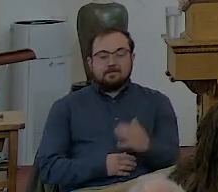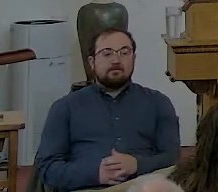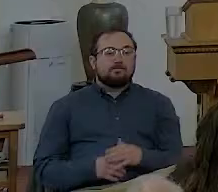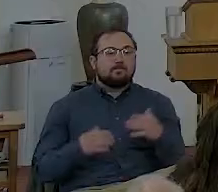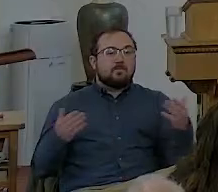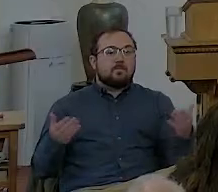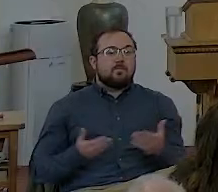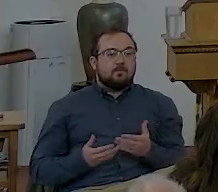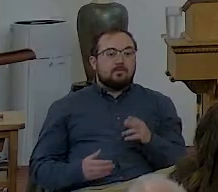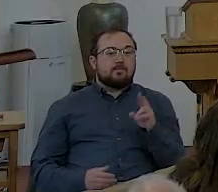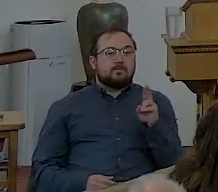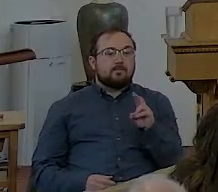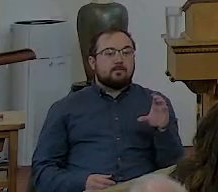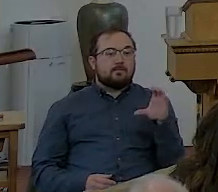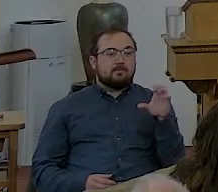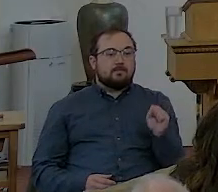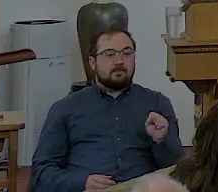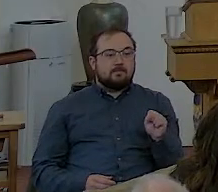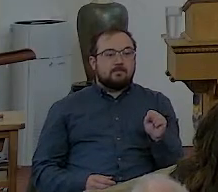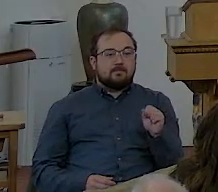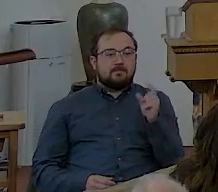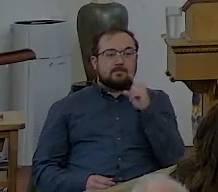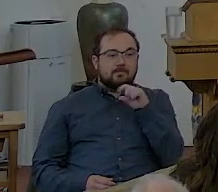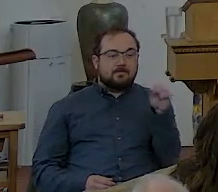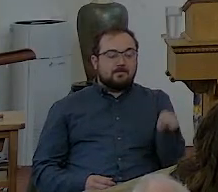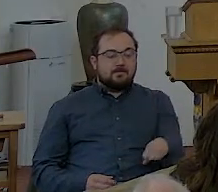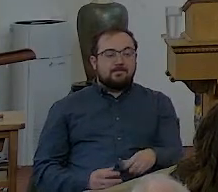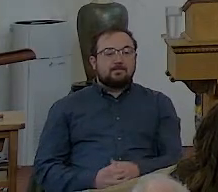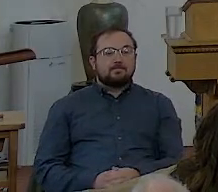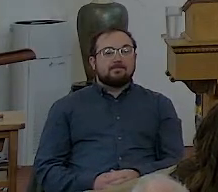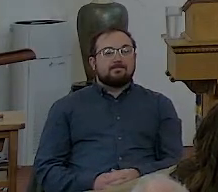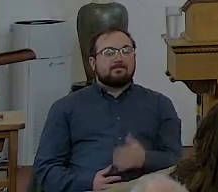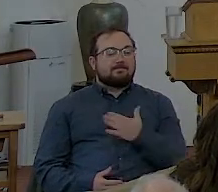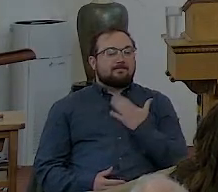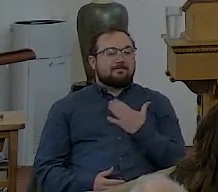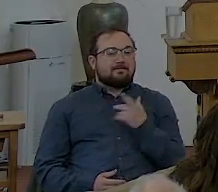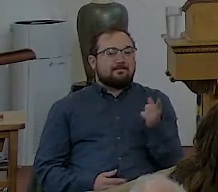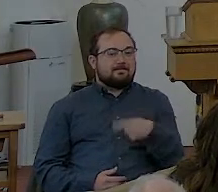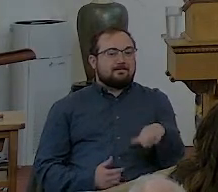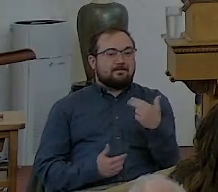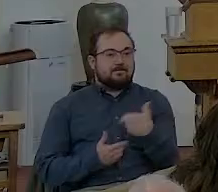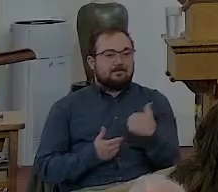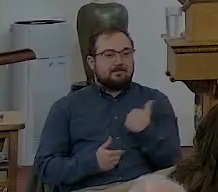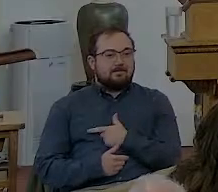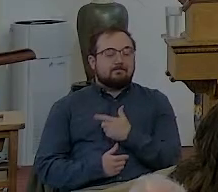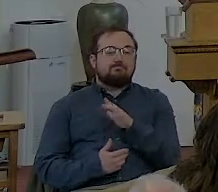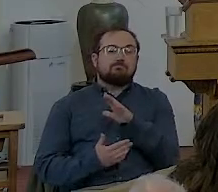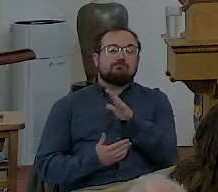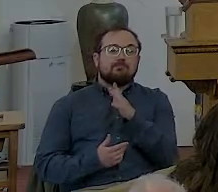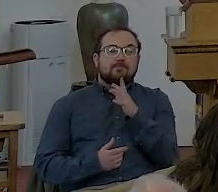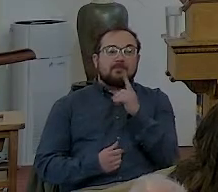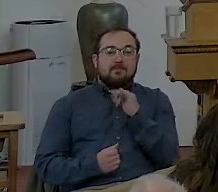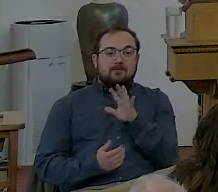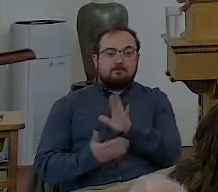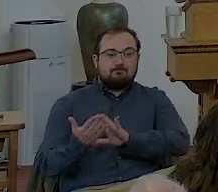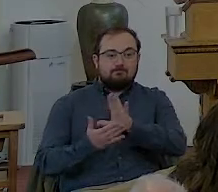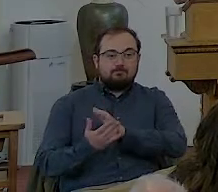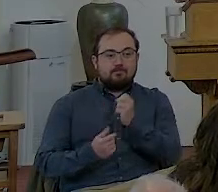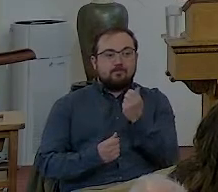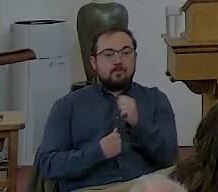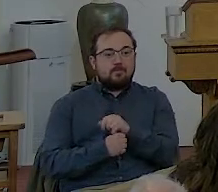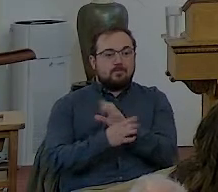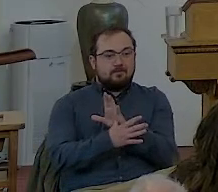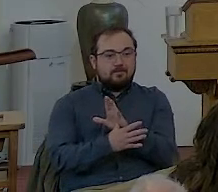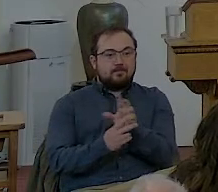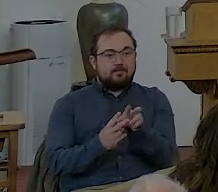Welcome to the Unitarian Universalist Congregation of Salem. So glad you are here, whether in person in the sanctuary or